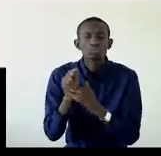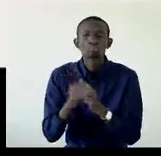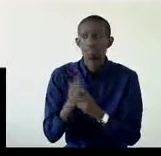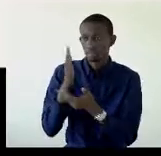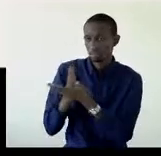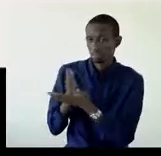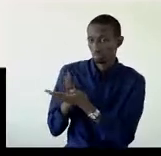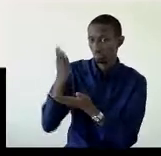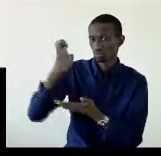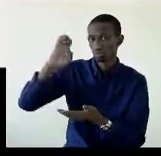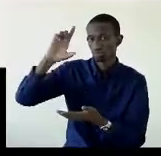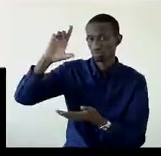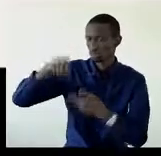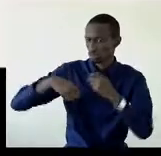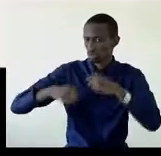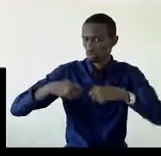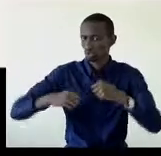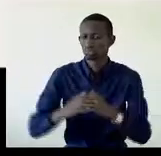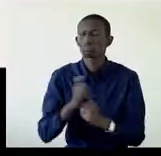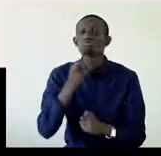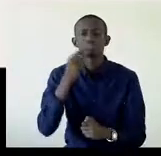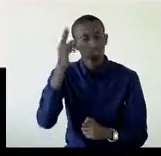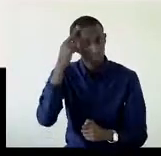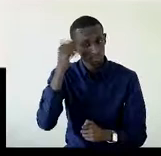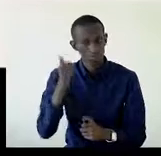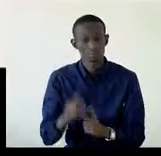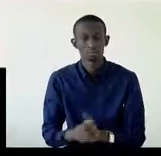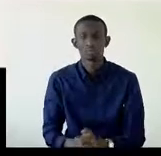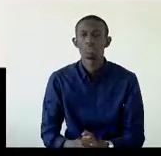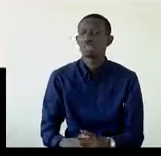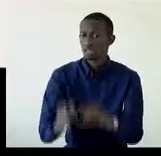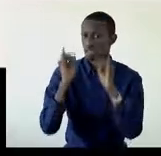need to recall, whenever you're going to write